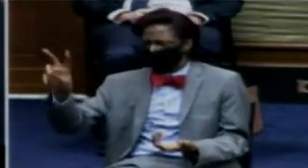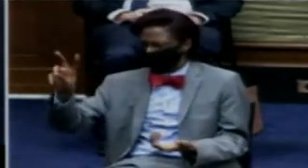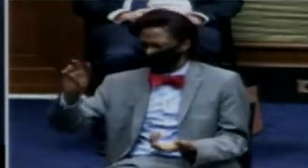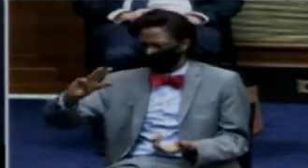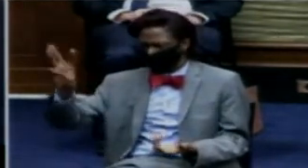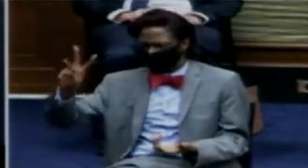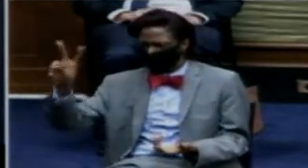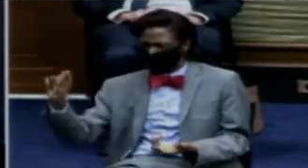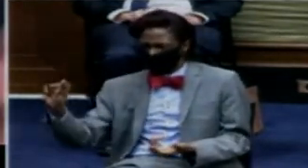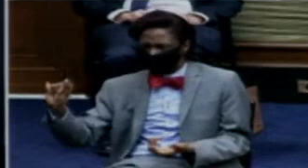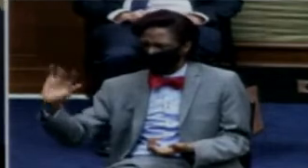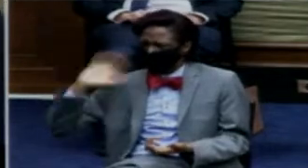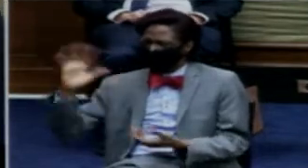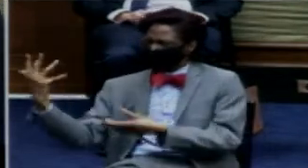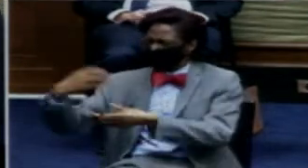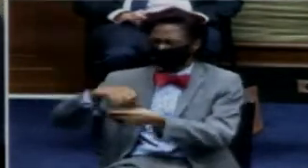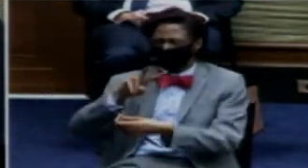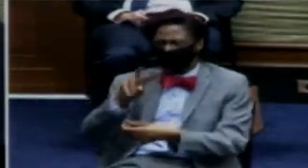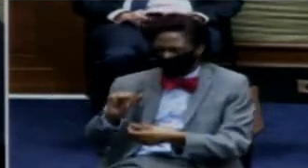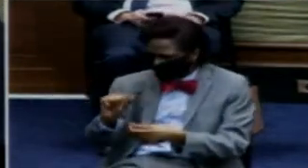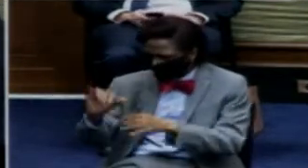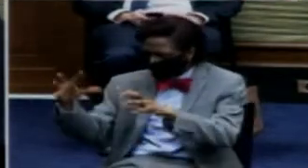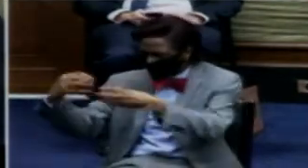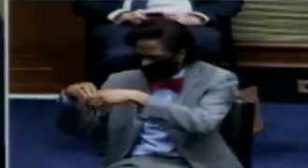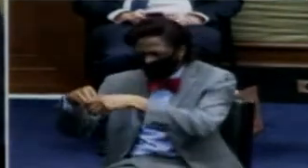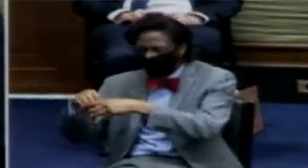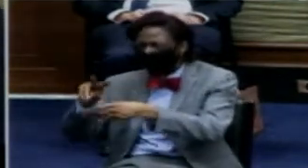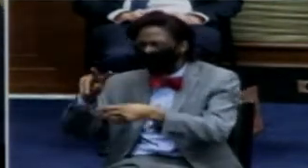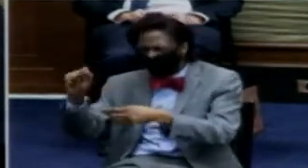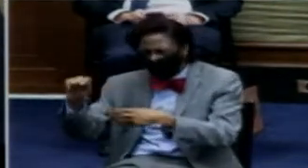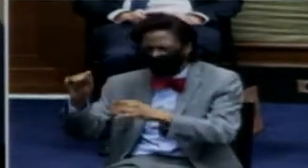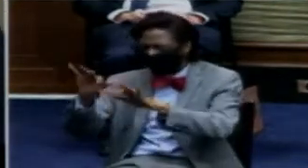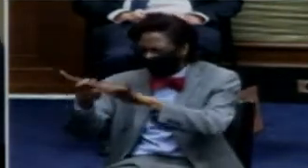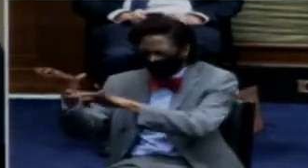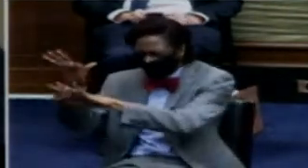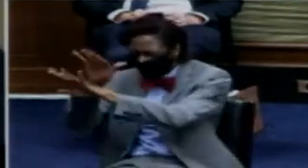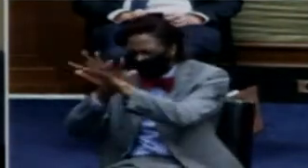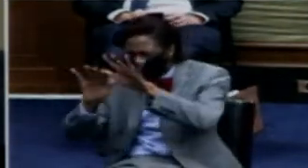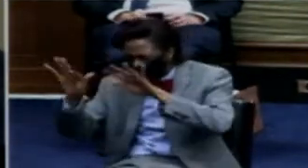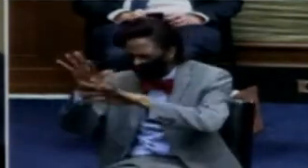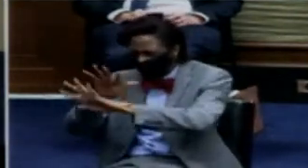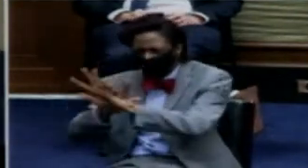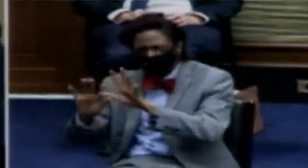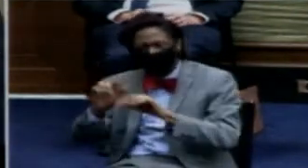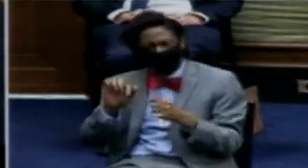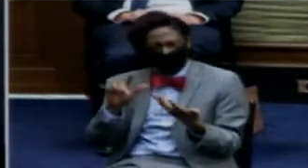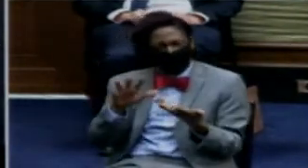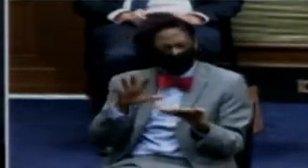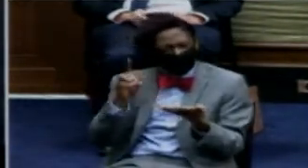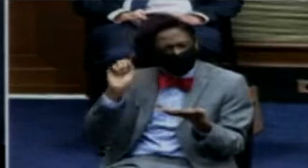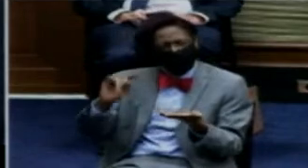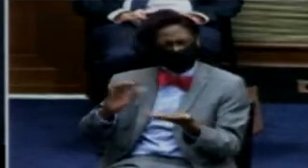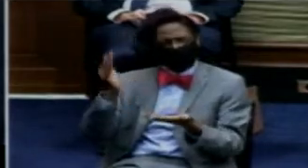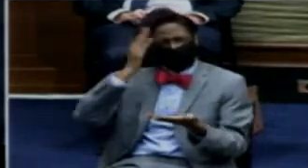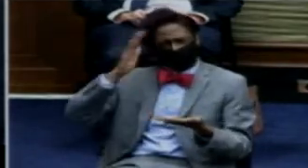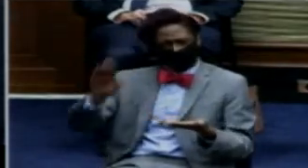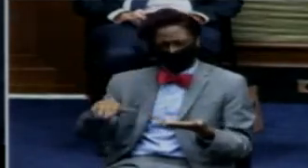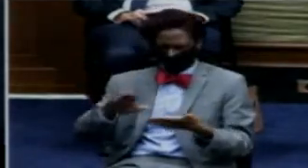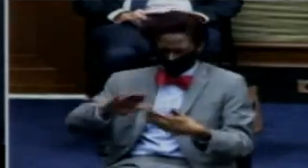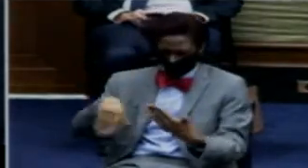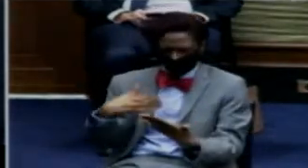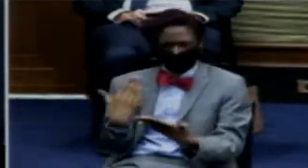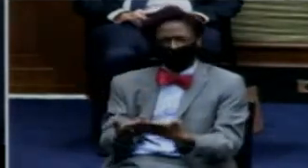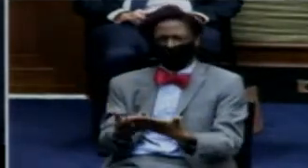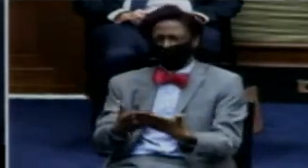part of Virginia. Tennessee used to be part of Virginia. I mean, come on. Like, learn about American history and you will understand that all of the